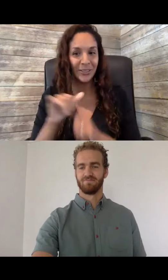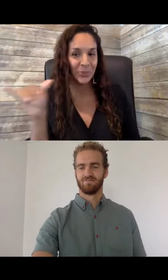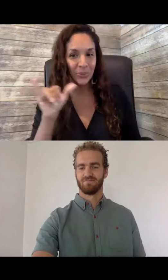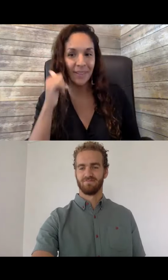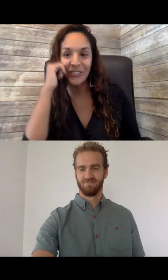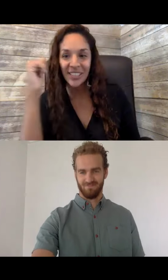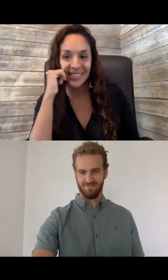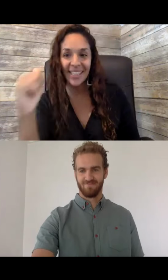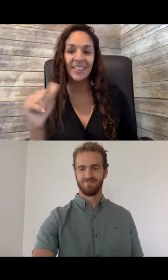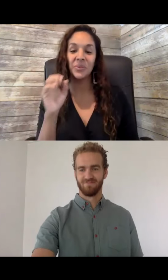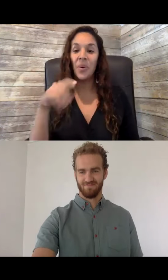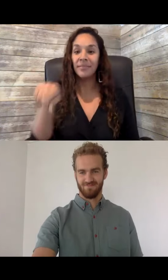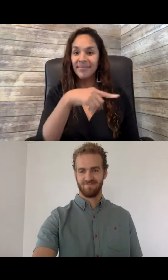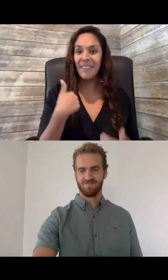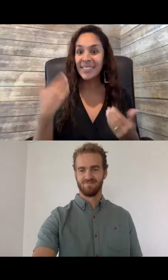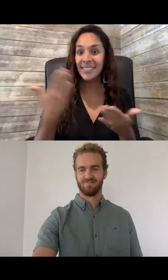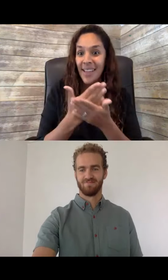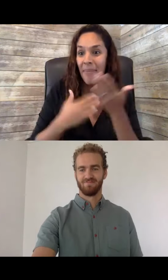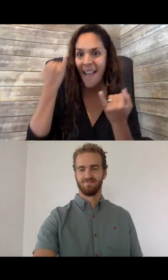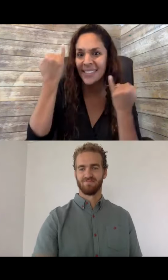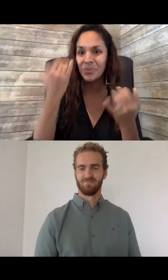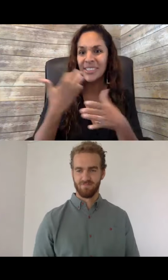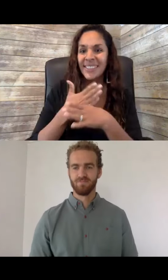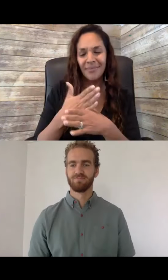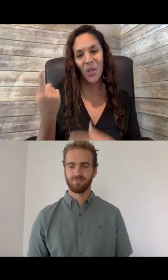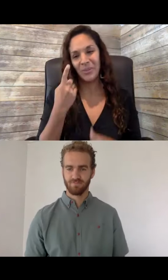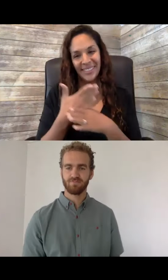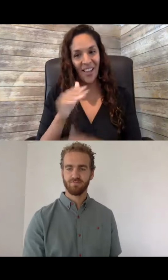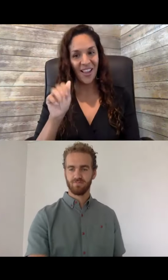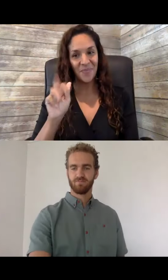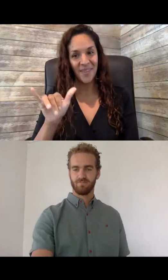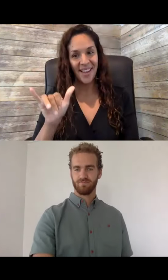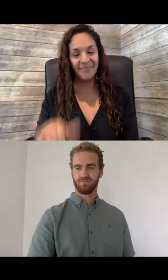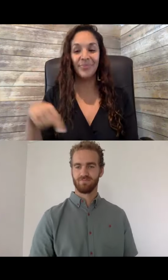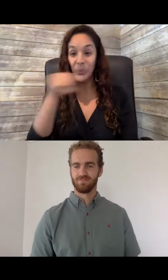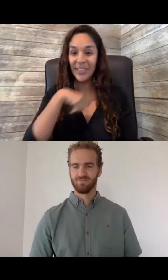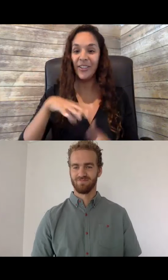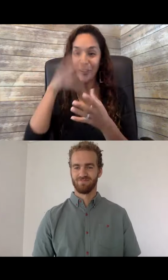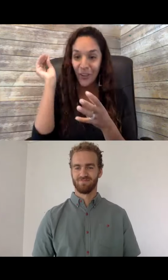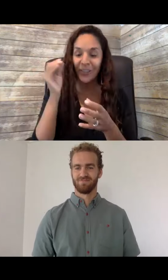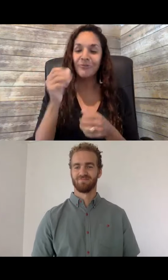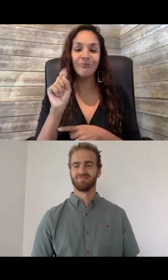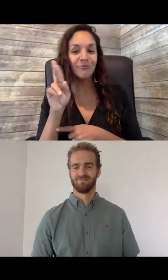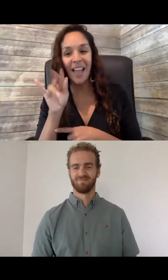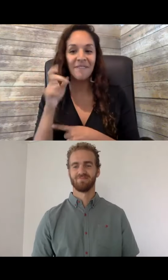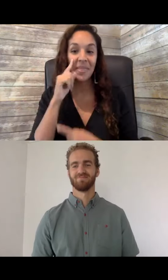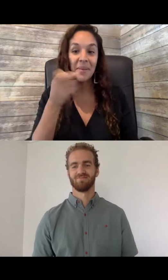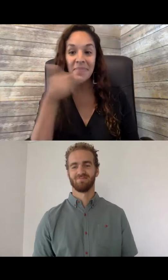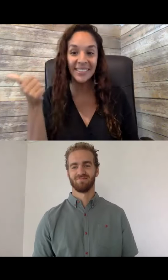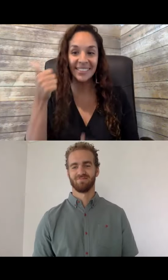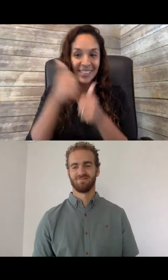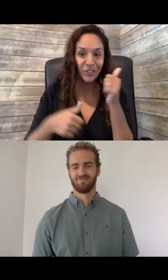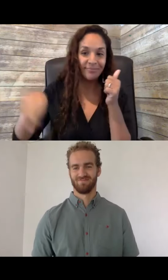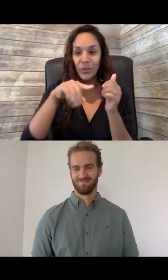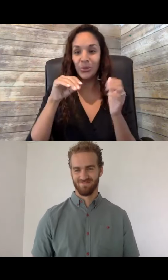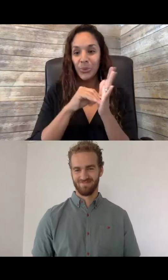please remember, we are learning together too, every single day. So if you have some ideas on something to share, please share away. We